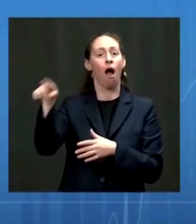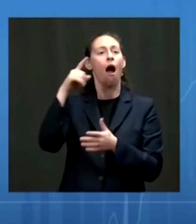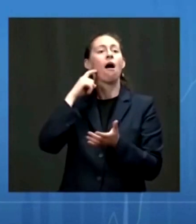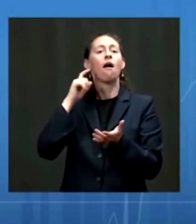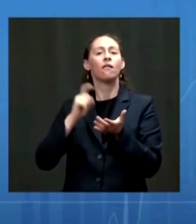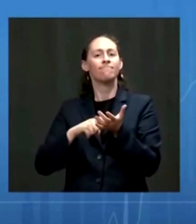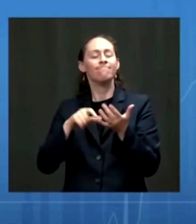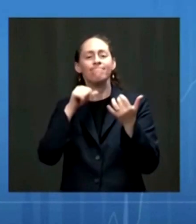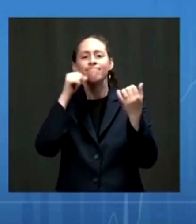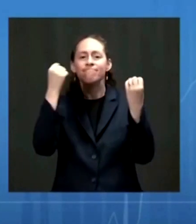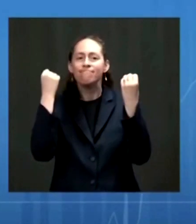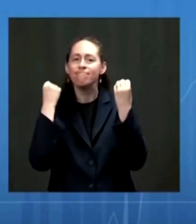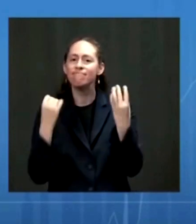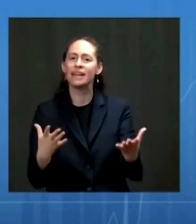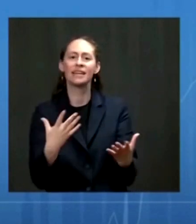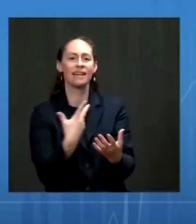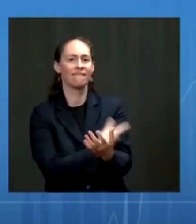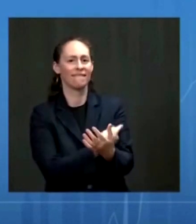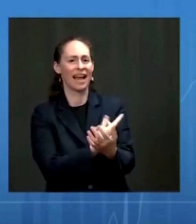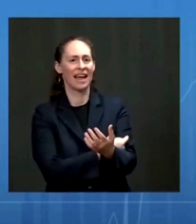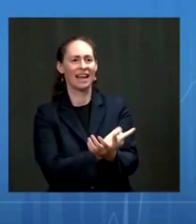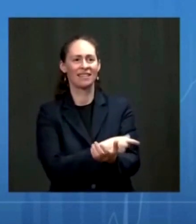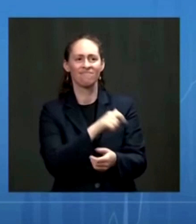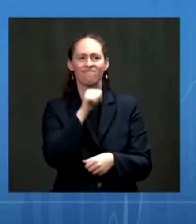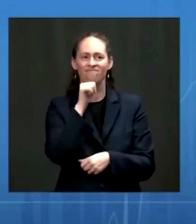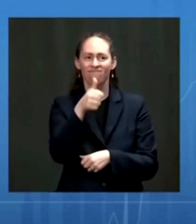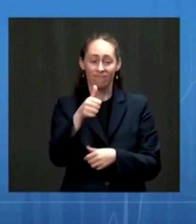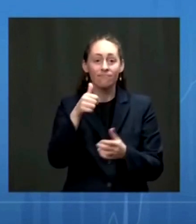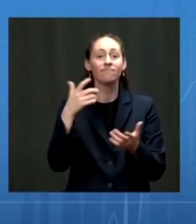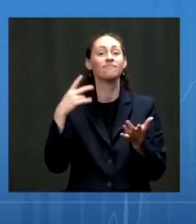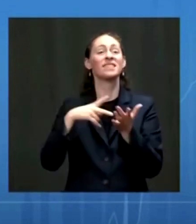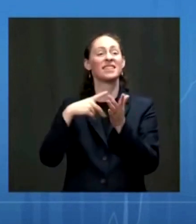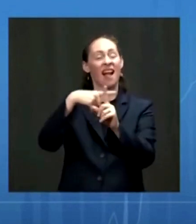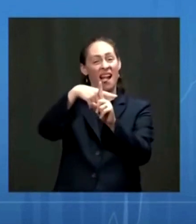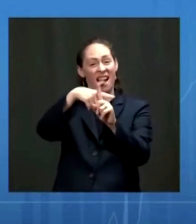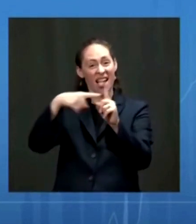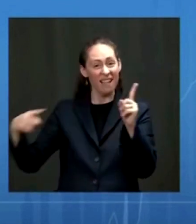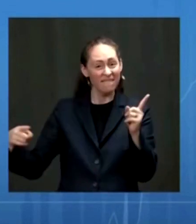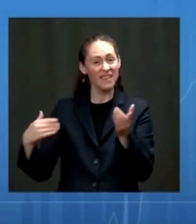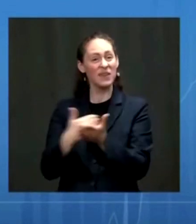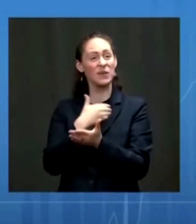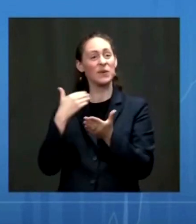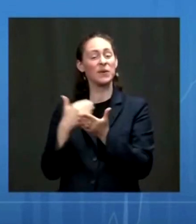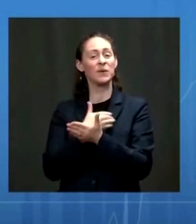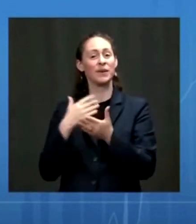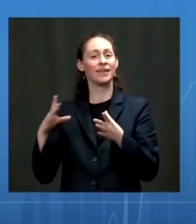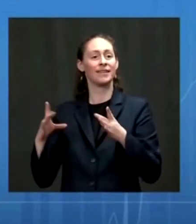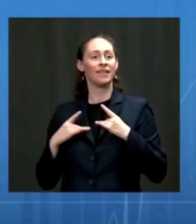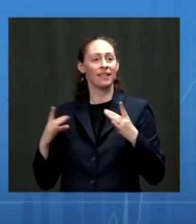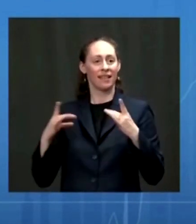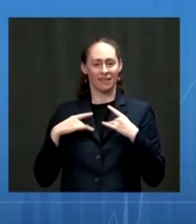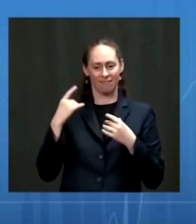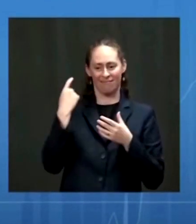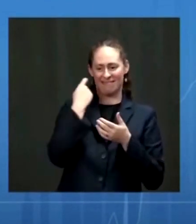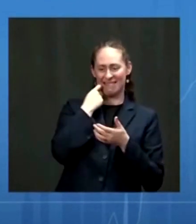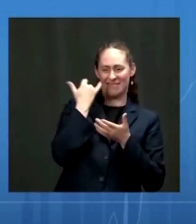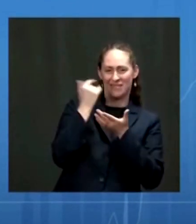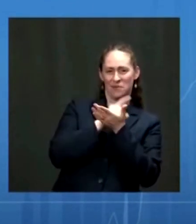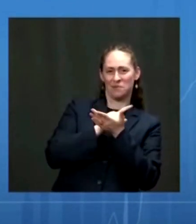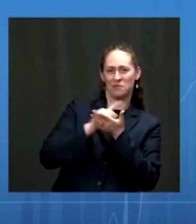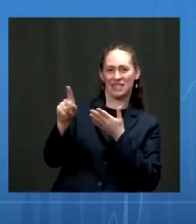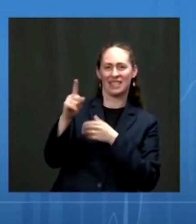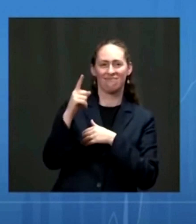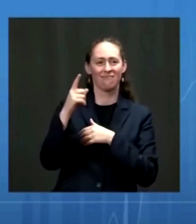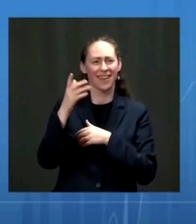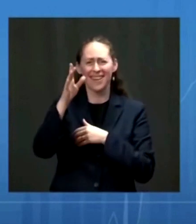rates account for about half of new cases and hospitalizations in the past week, despite making up less than a